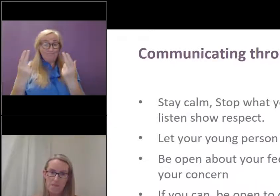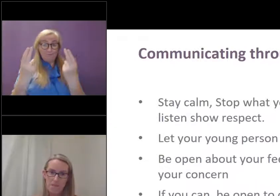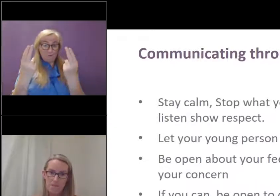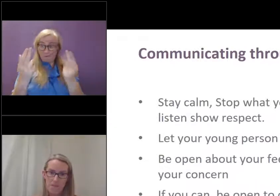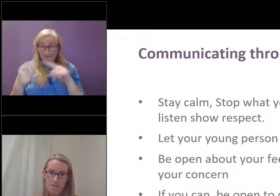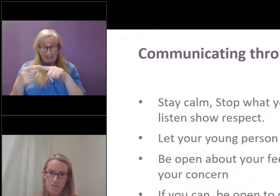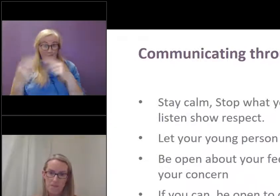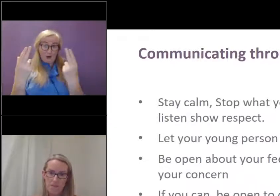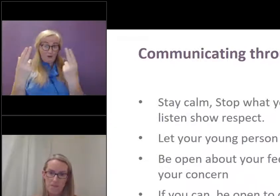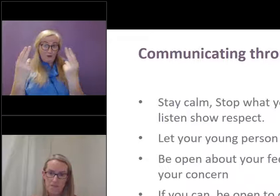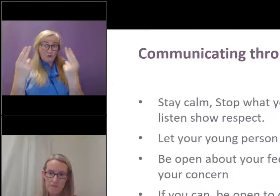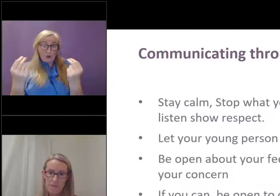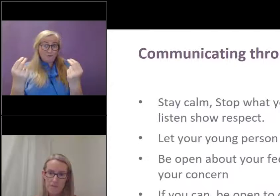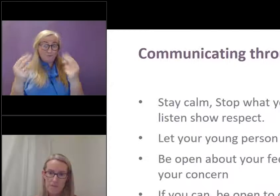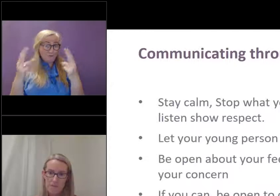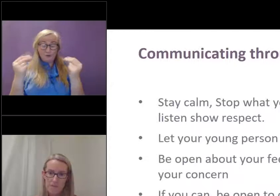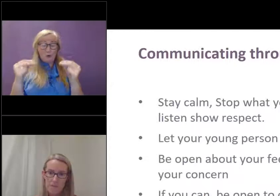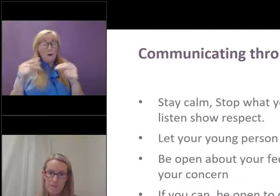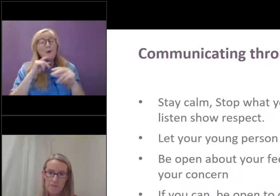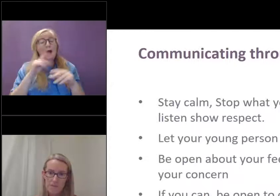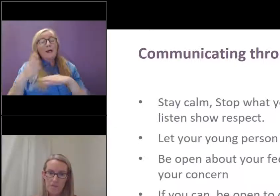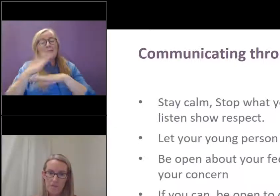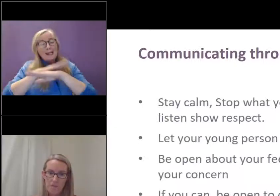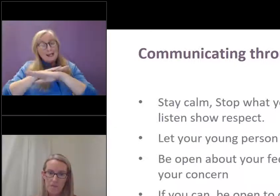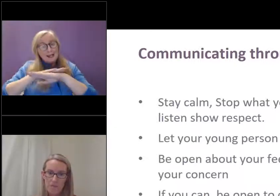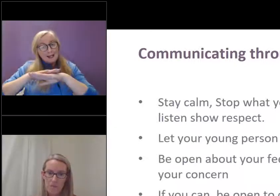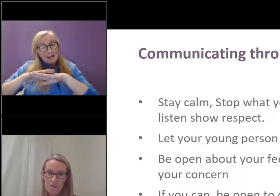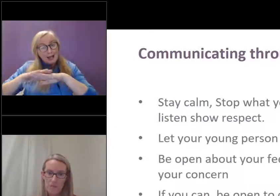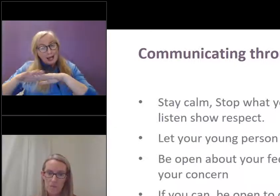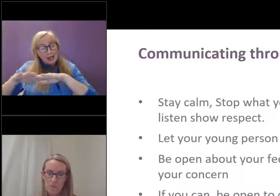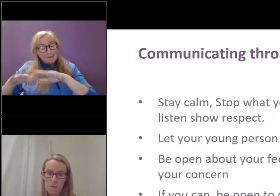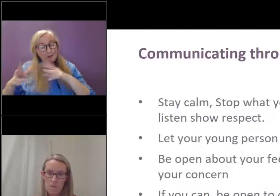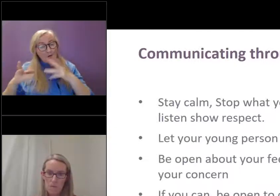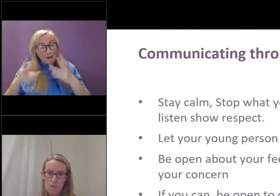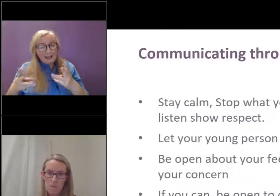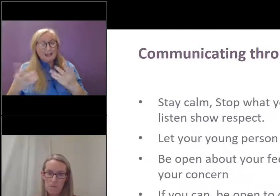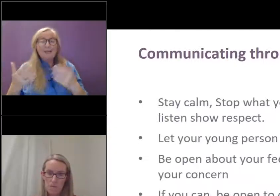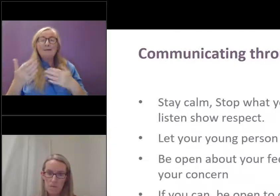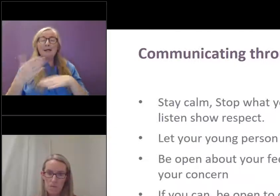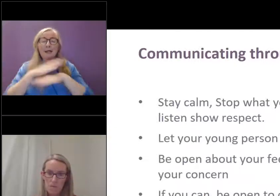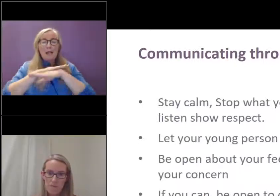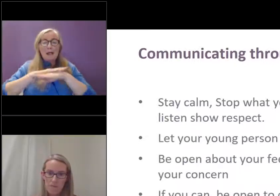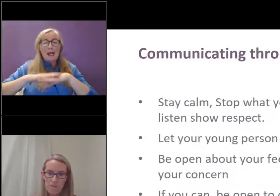I suppose it's doing that in a calm and respectful manner.